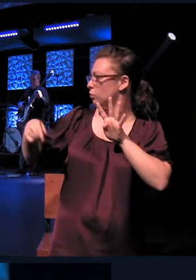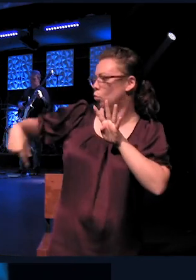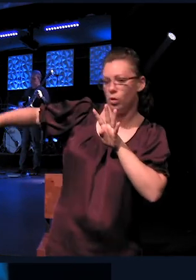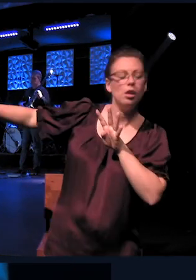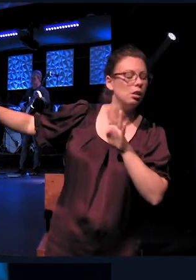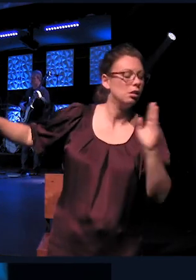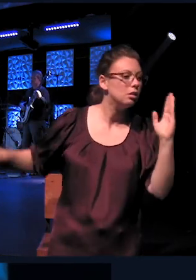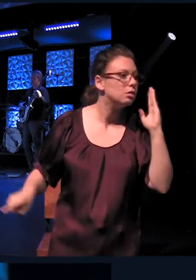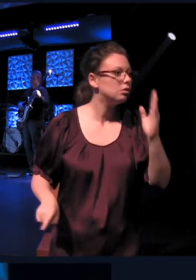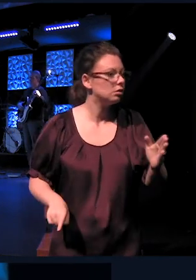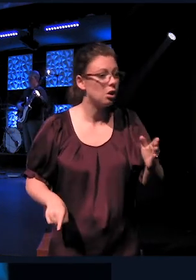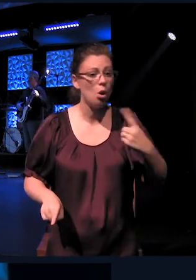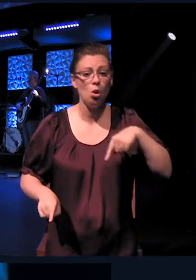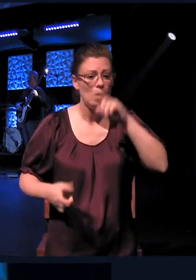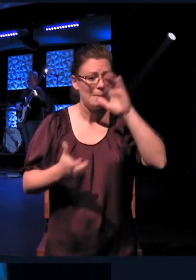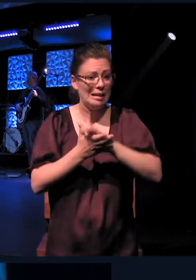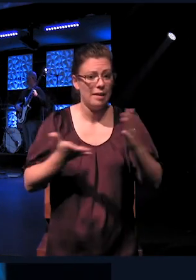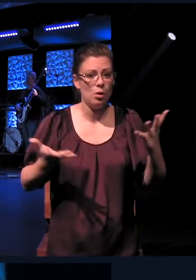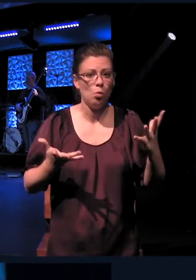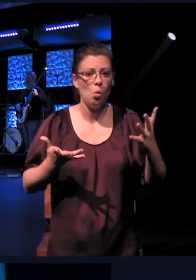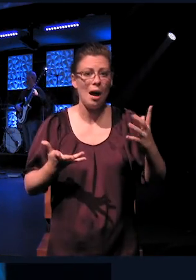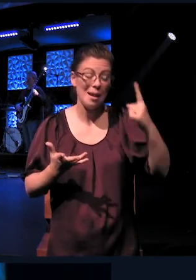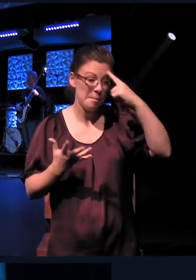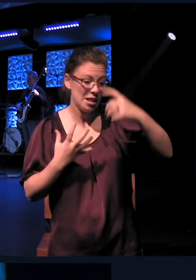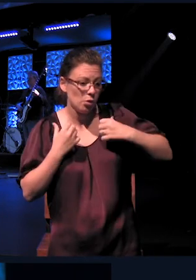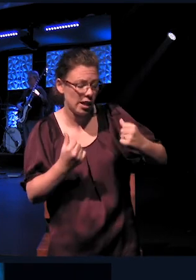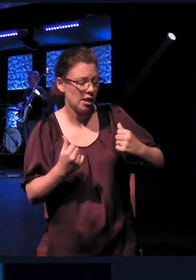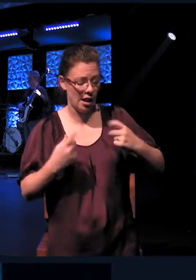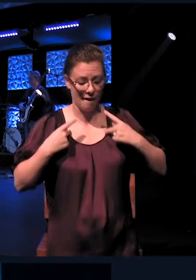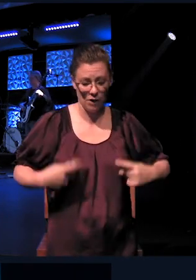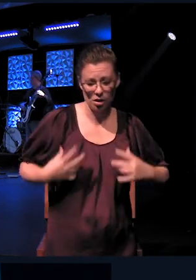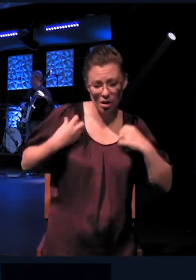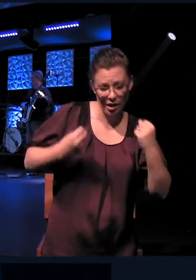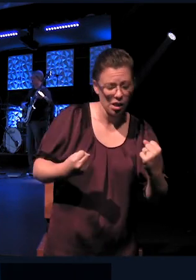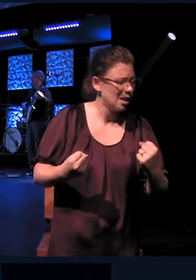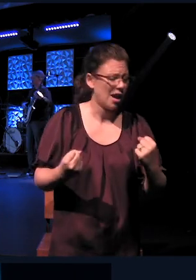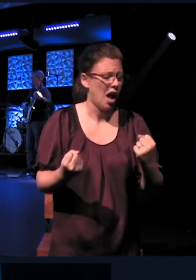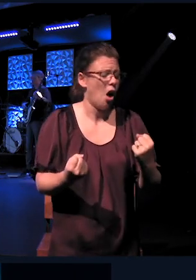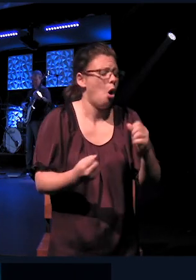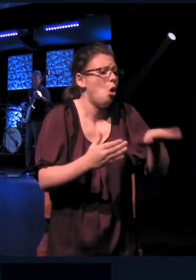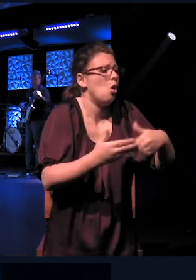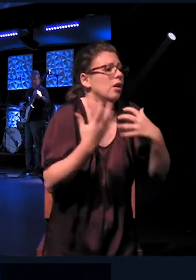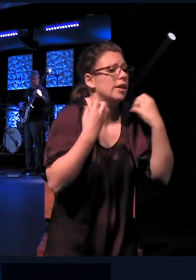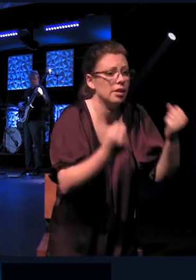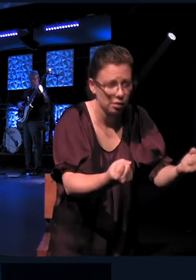healing, physical, emotional, and mental healing. So if you need prayer for anything, we